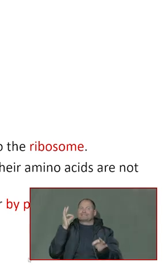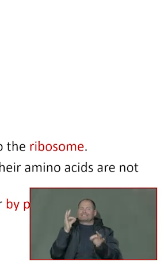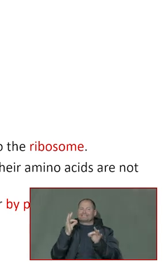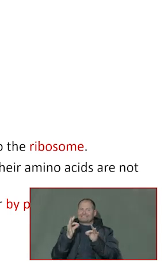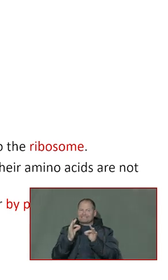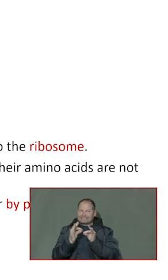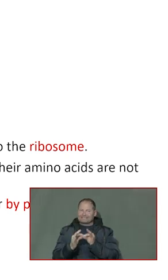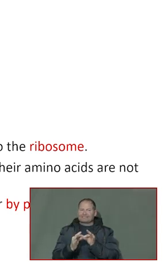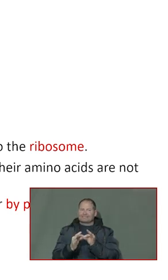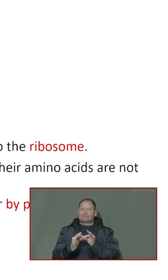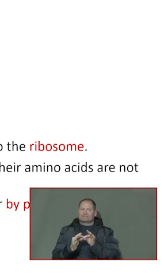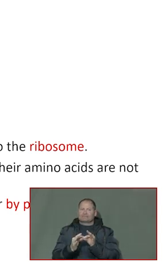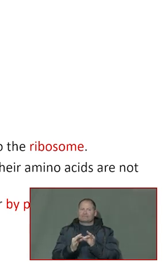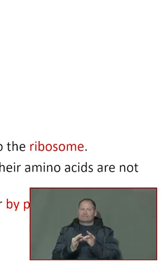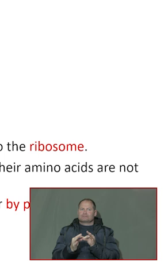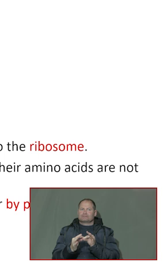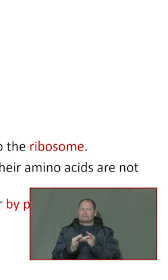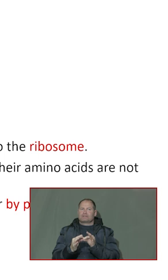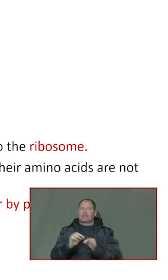be there.